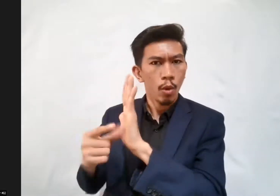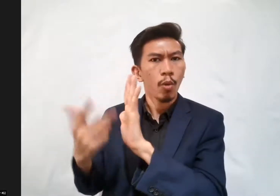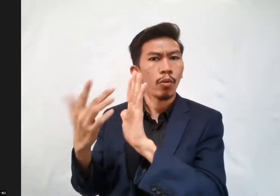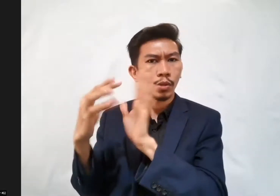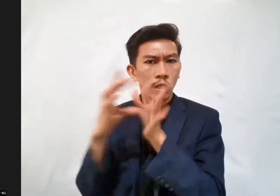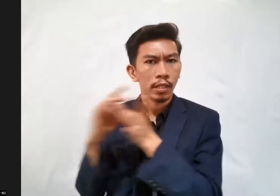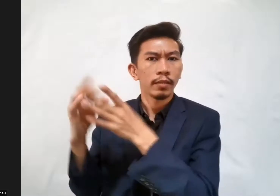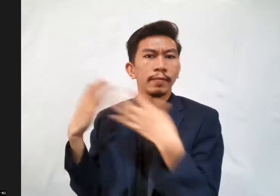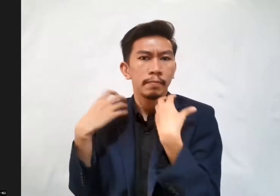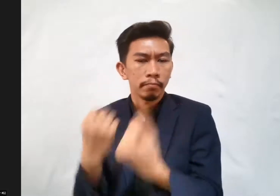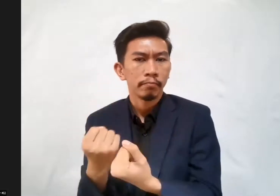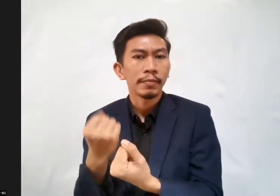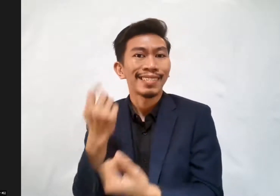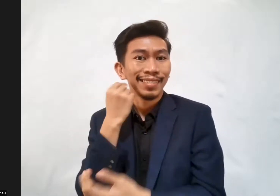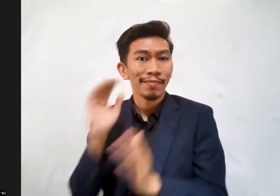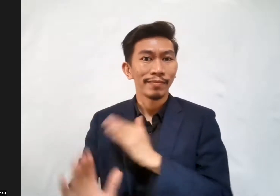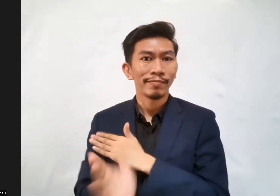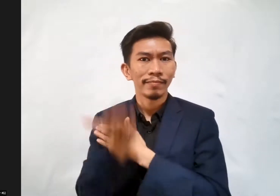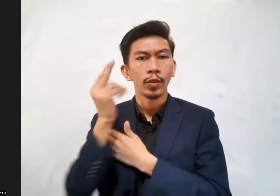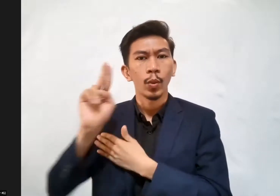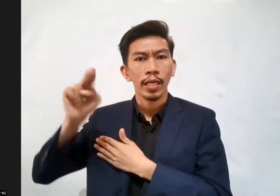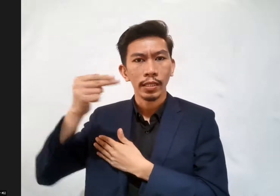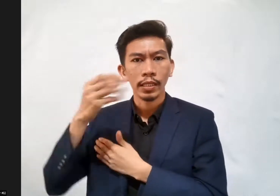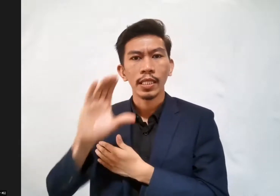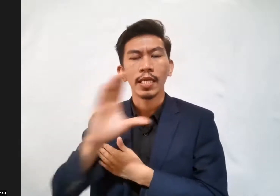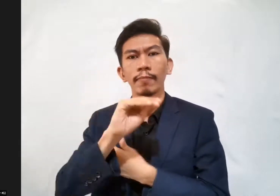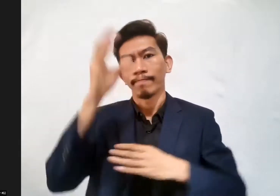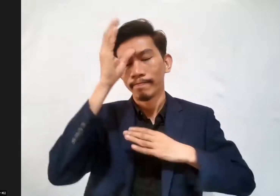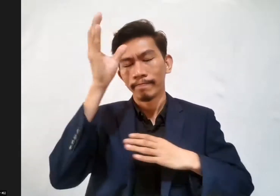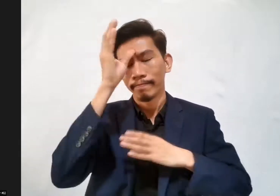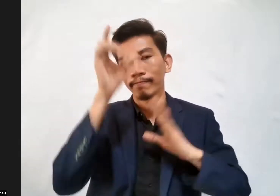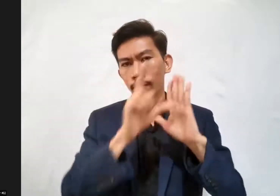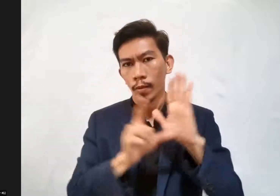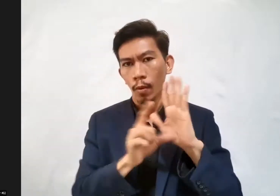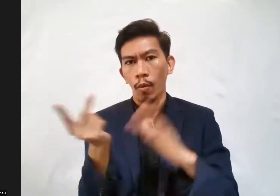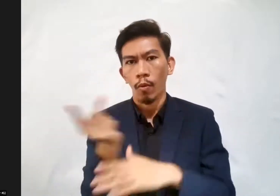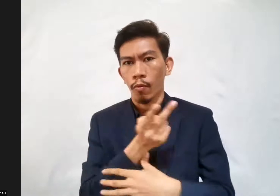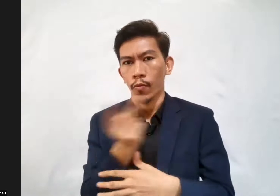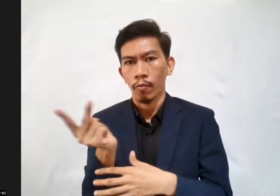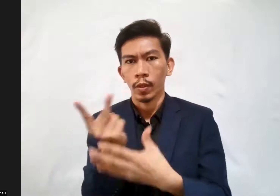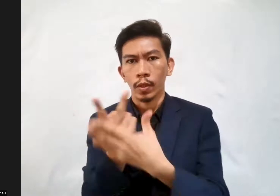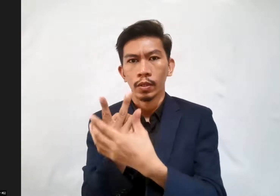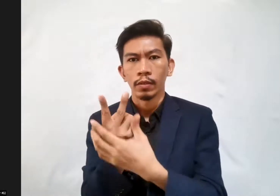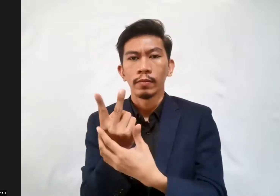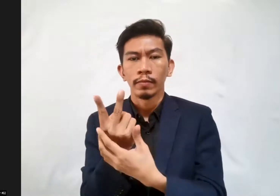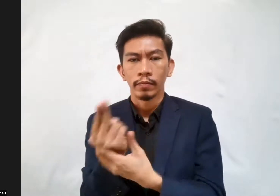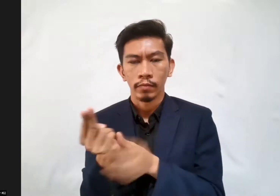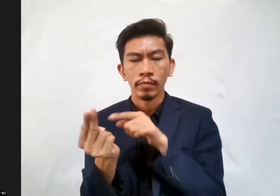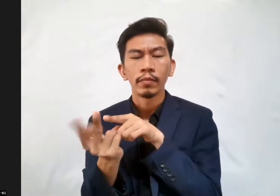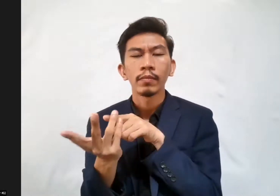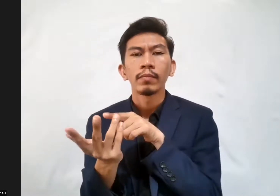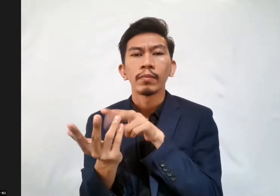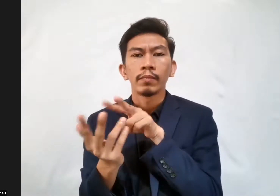morning, universal health care and the cancer law. Now, having said that, my challenge